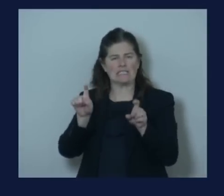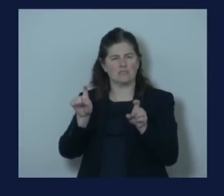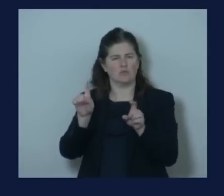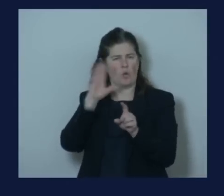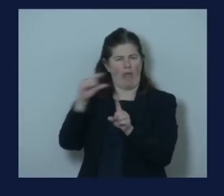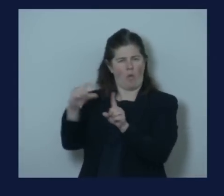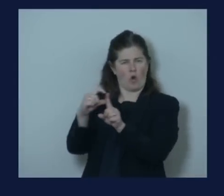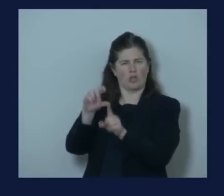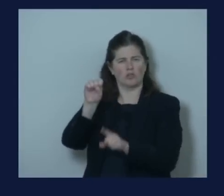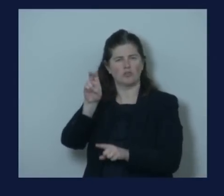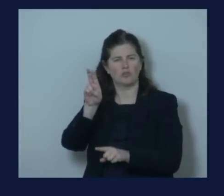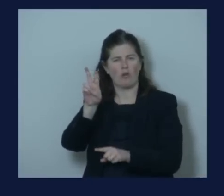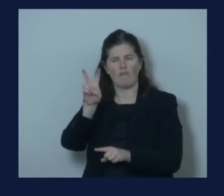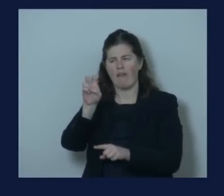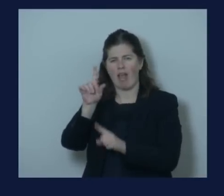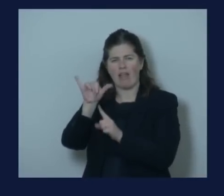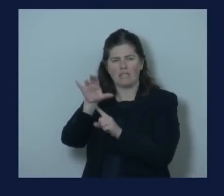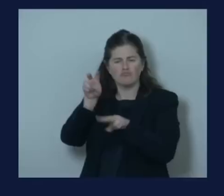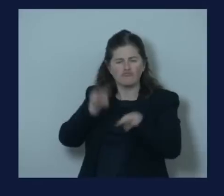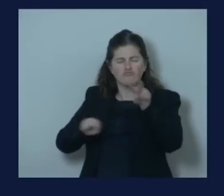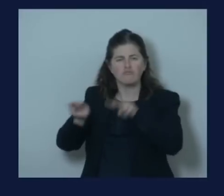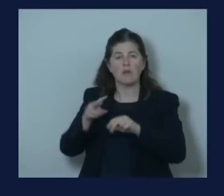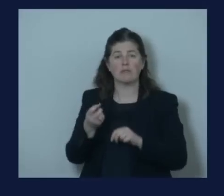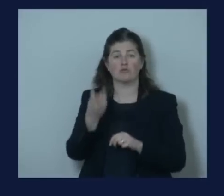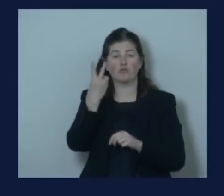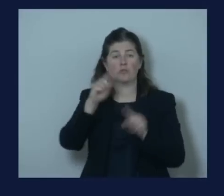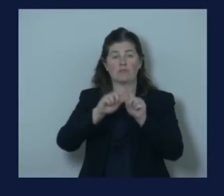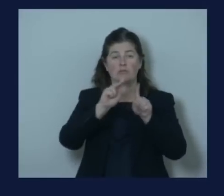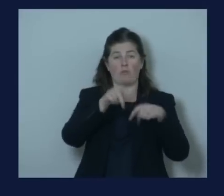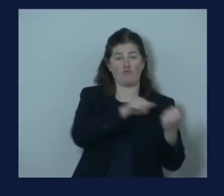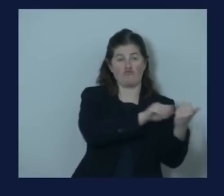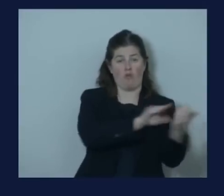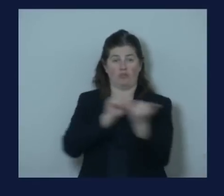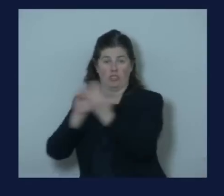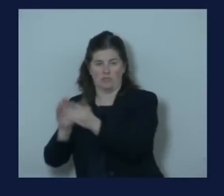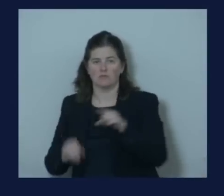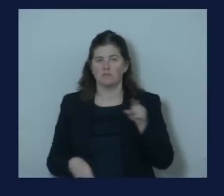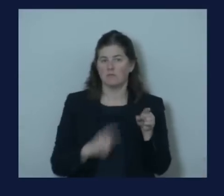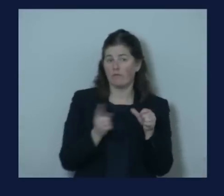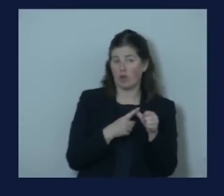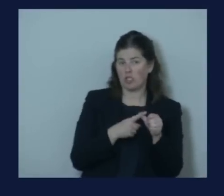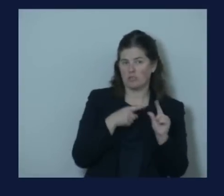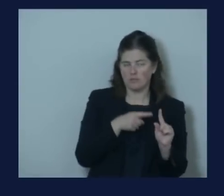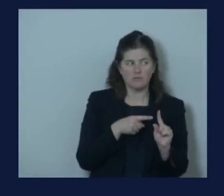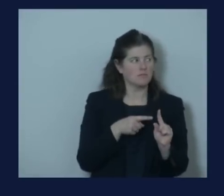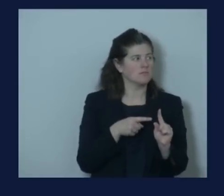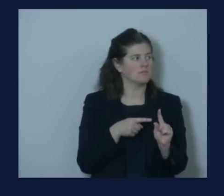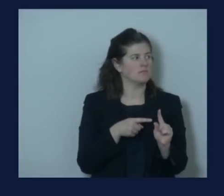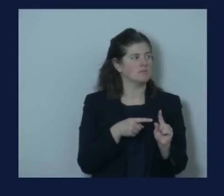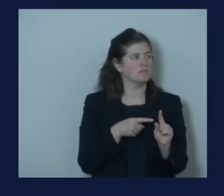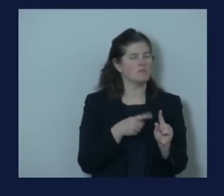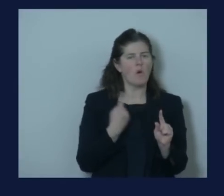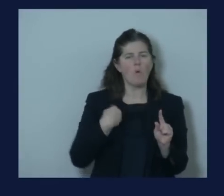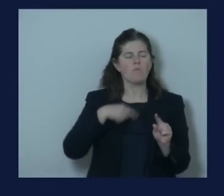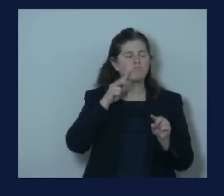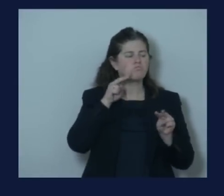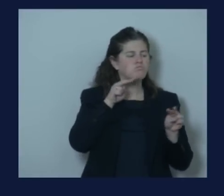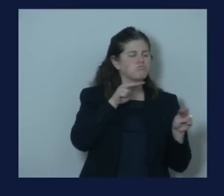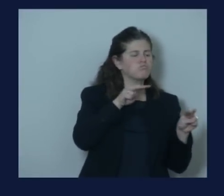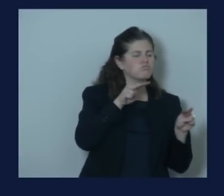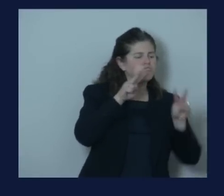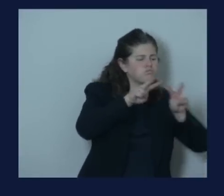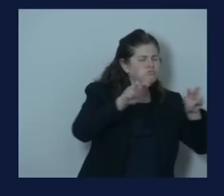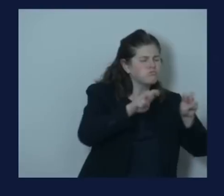with the ideas that there are two kinds of surveillance testing. One is, right, we're looking for the